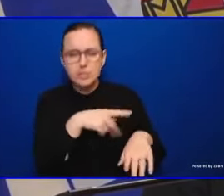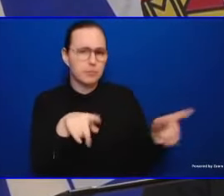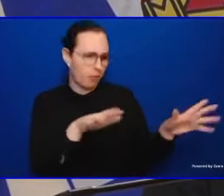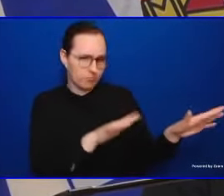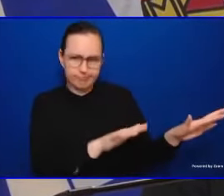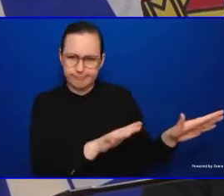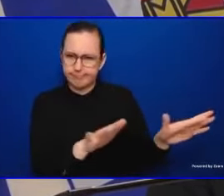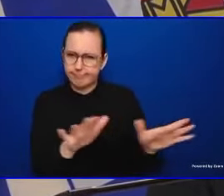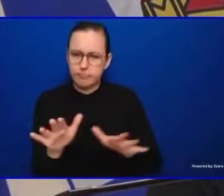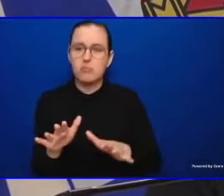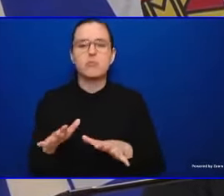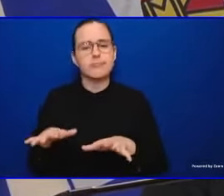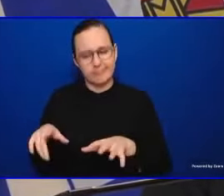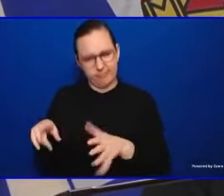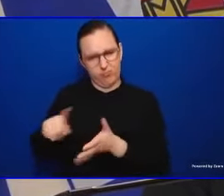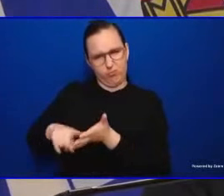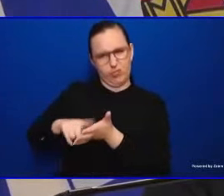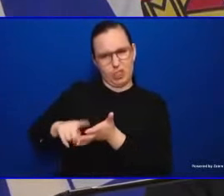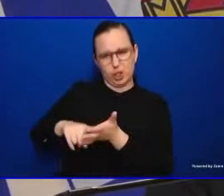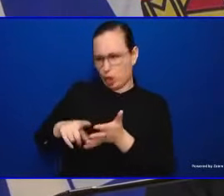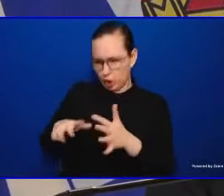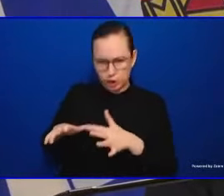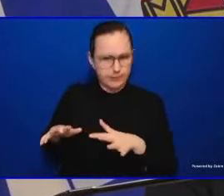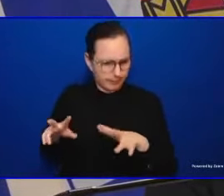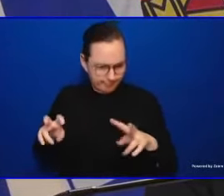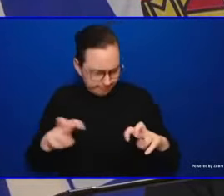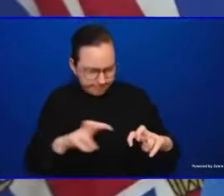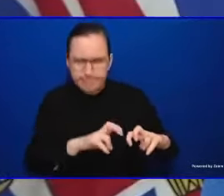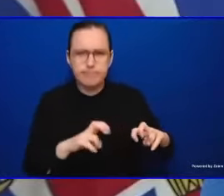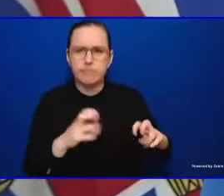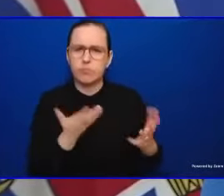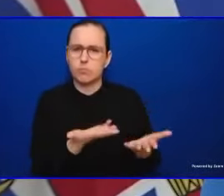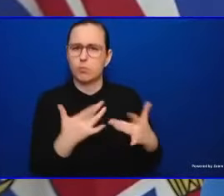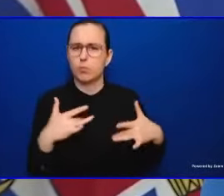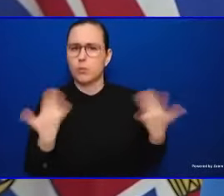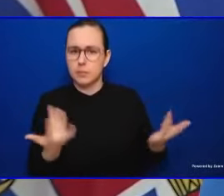in that school. And Minister, did you want to add to that?